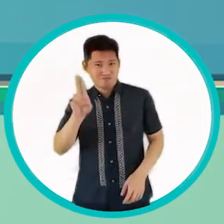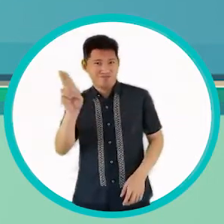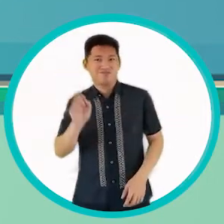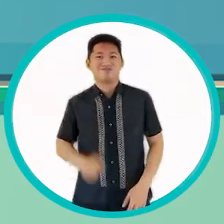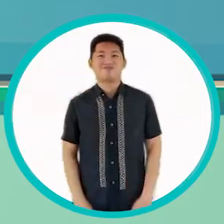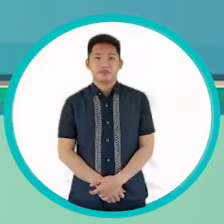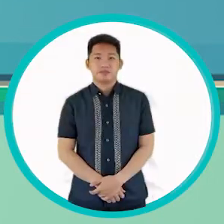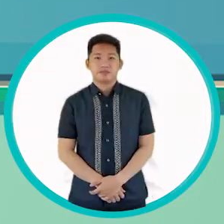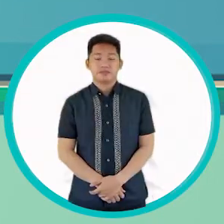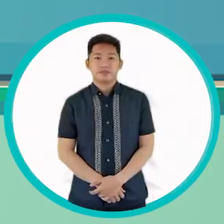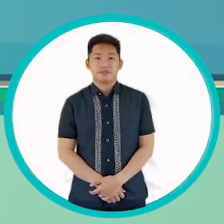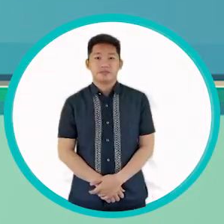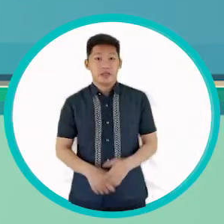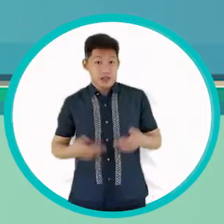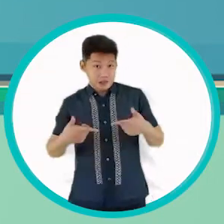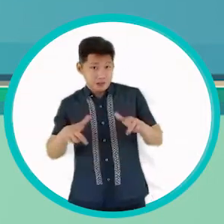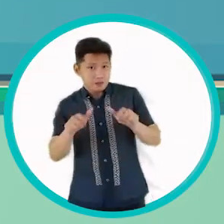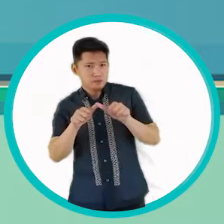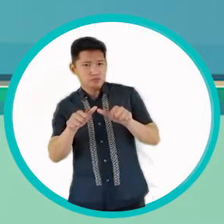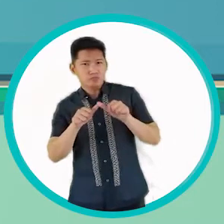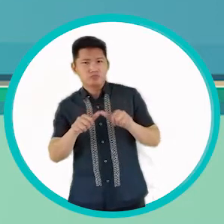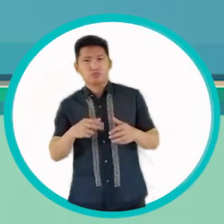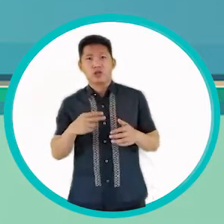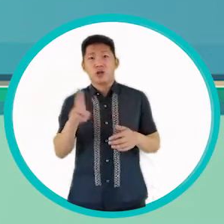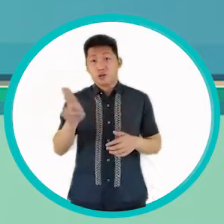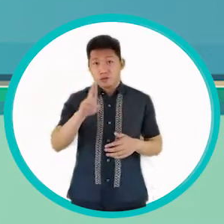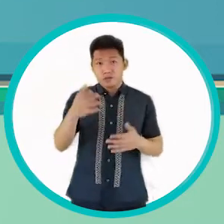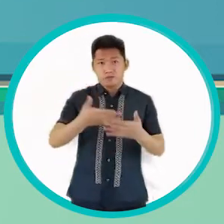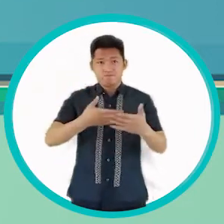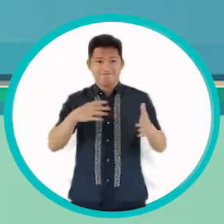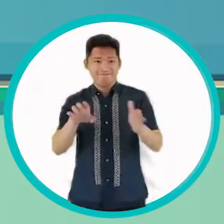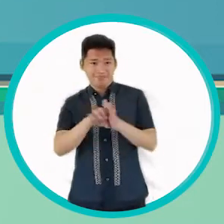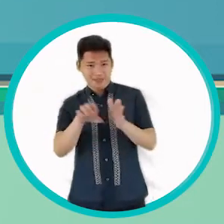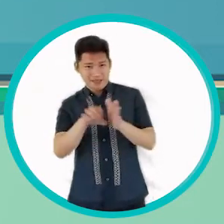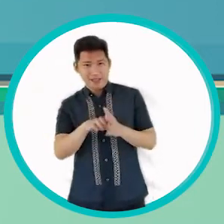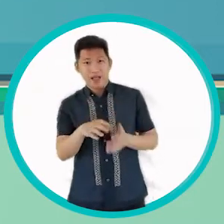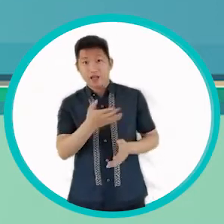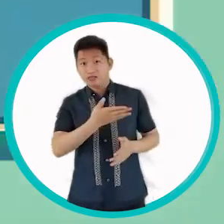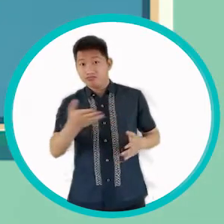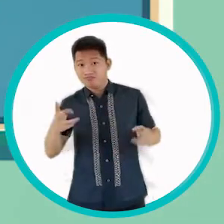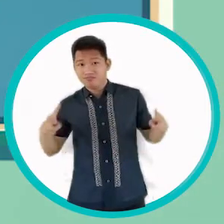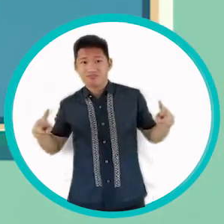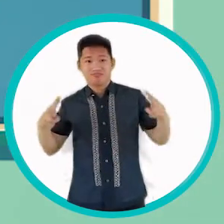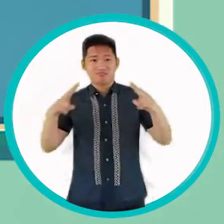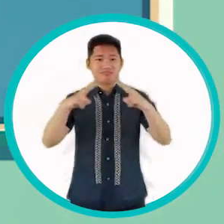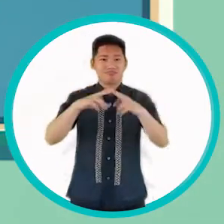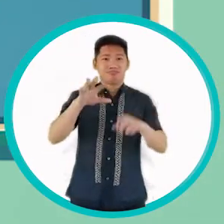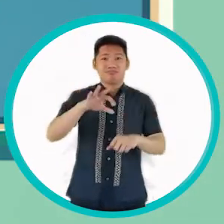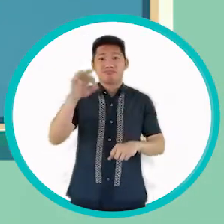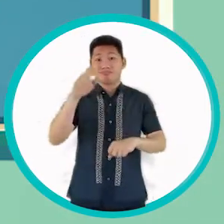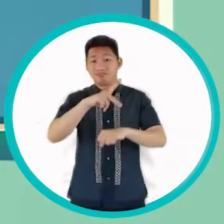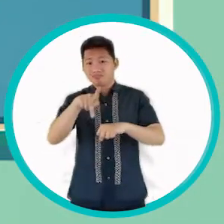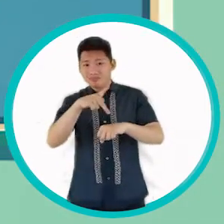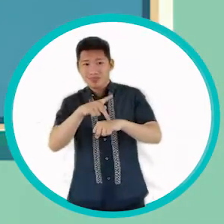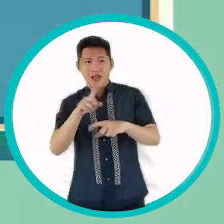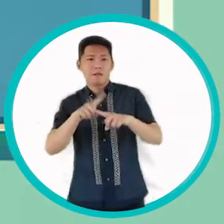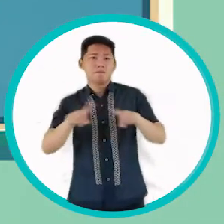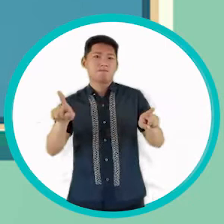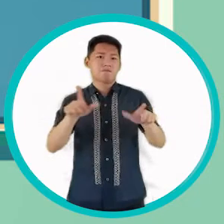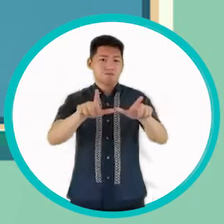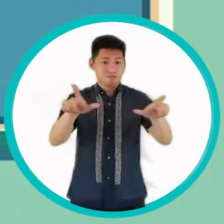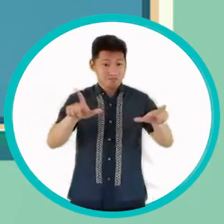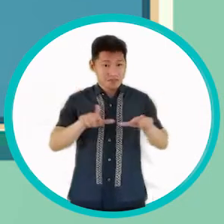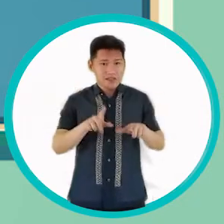used. Let us continue using the previous example. These volcanoes are found in